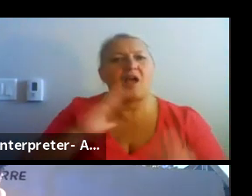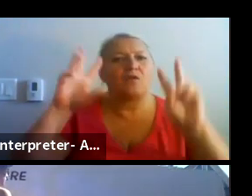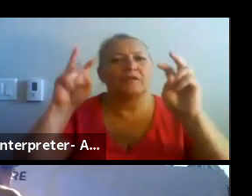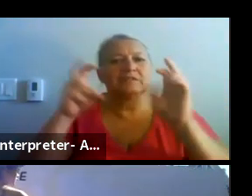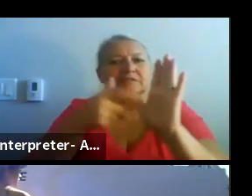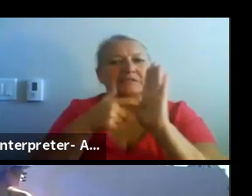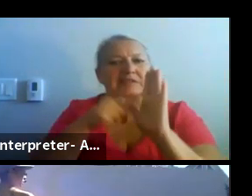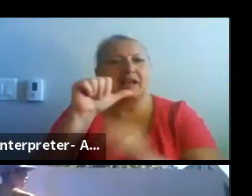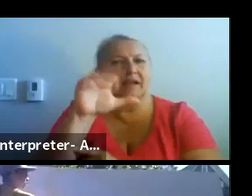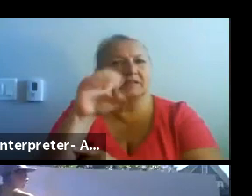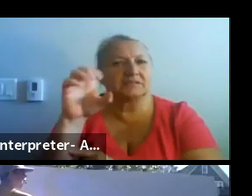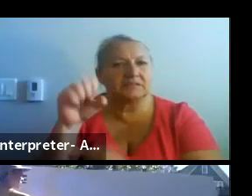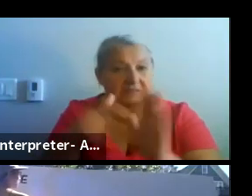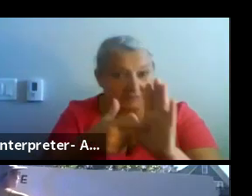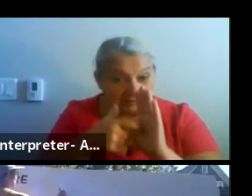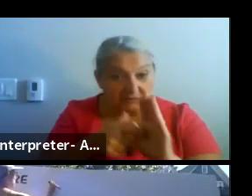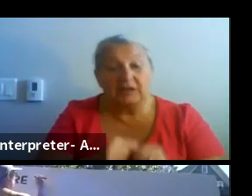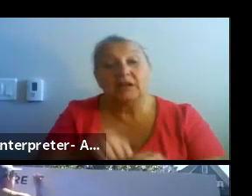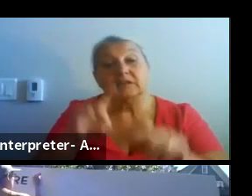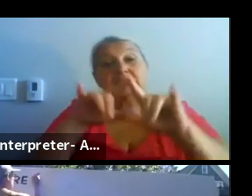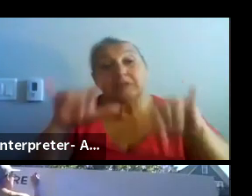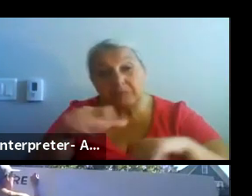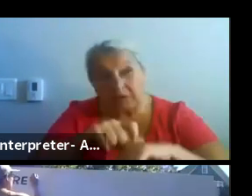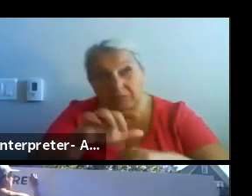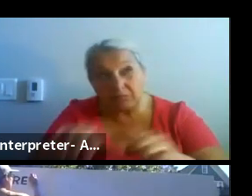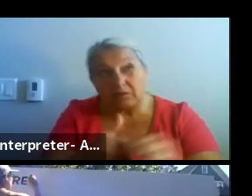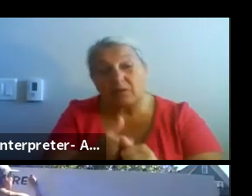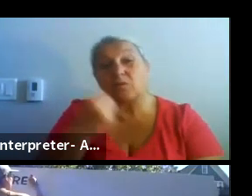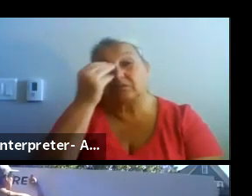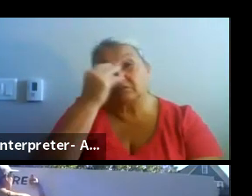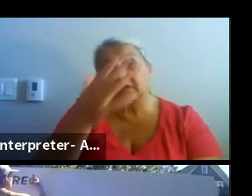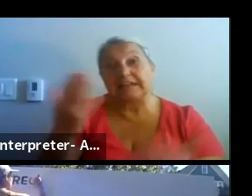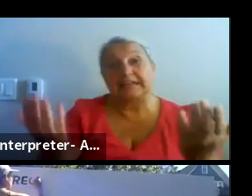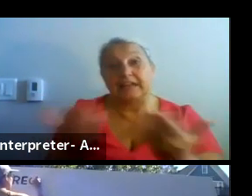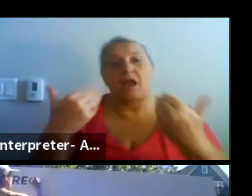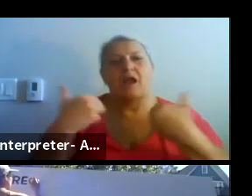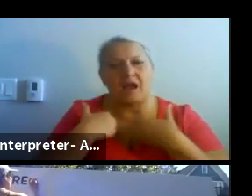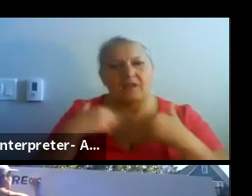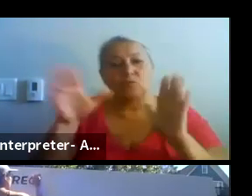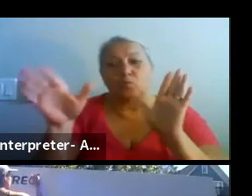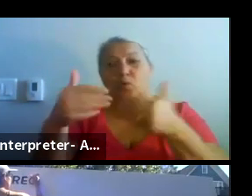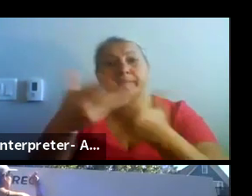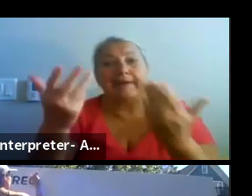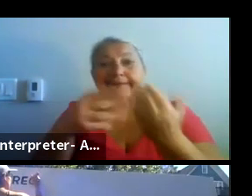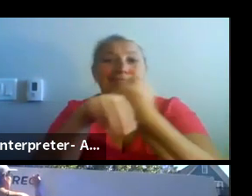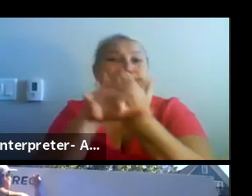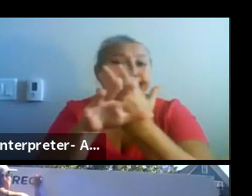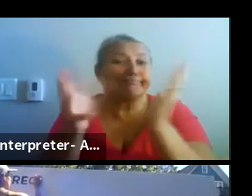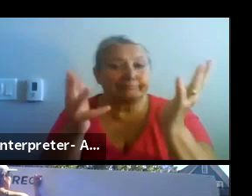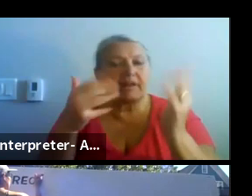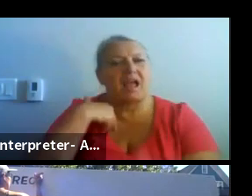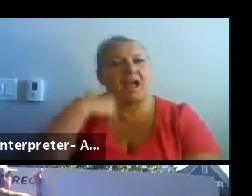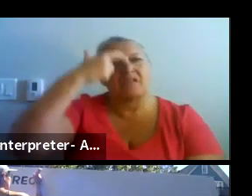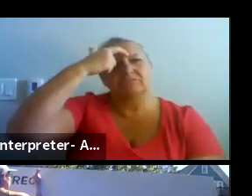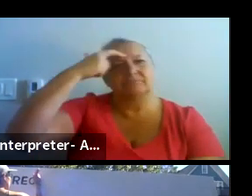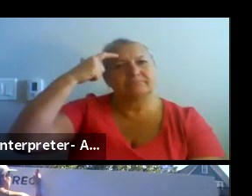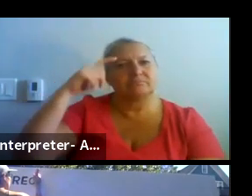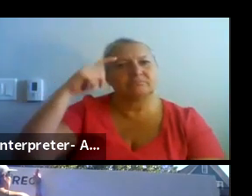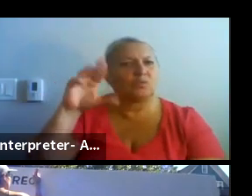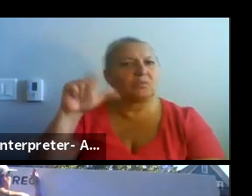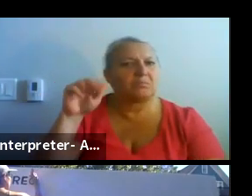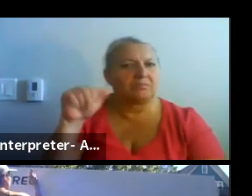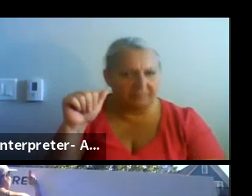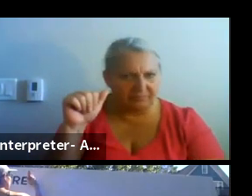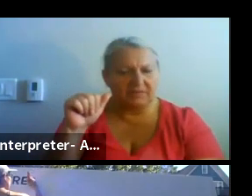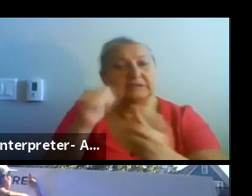We also want to acknowledge that trauma is in the quote unquote room. In doing this, we want to acknowledge that all of us have established